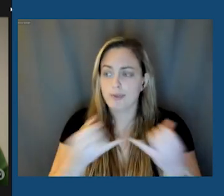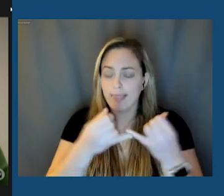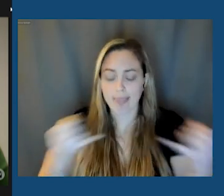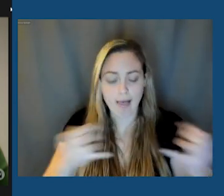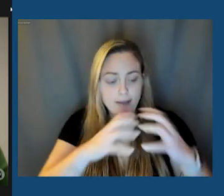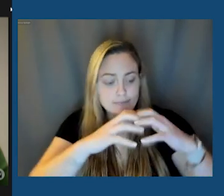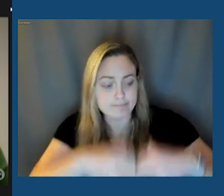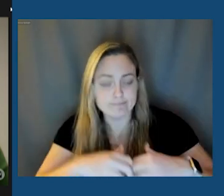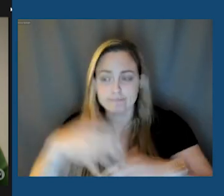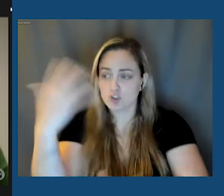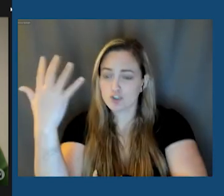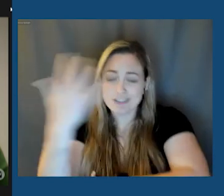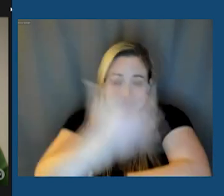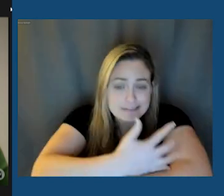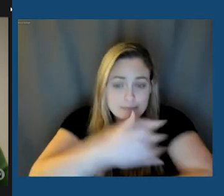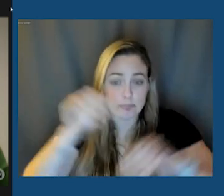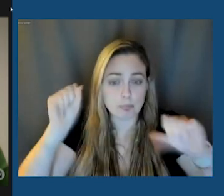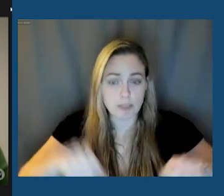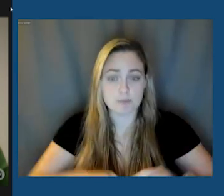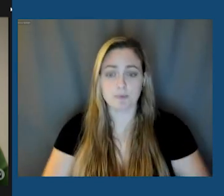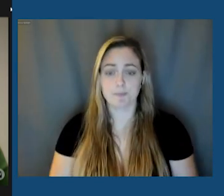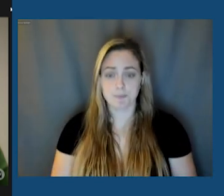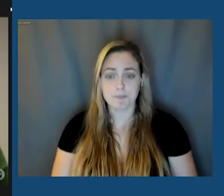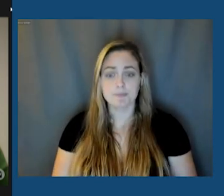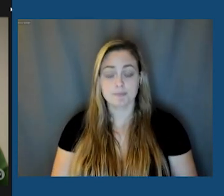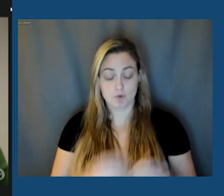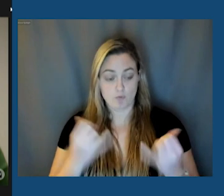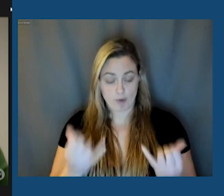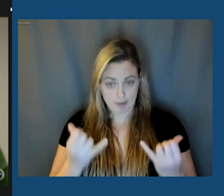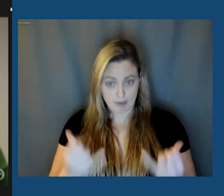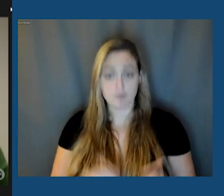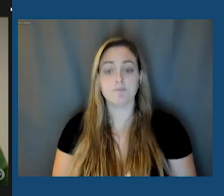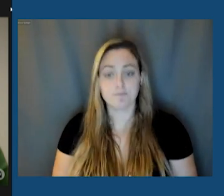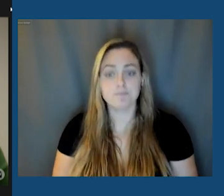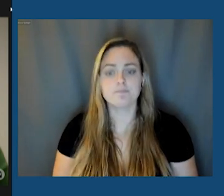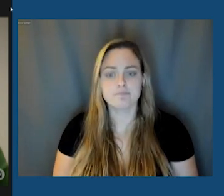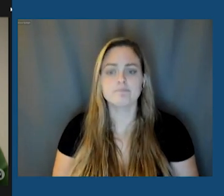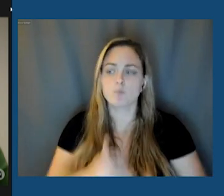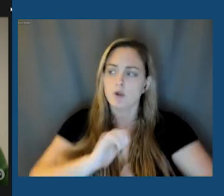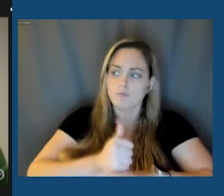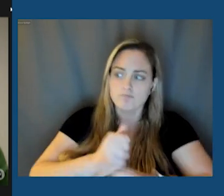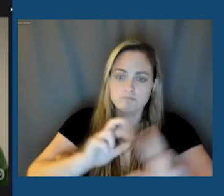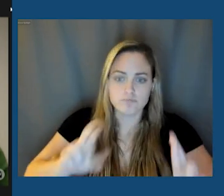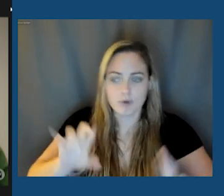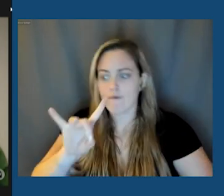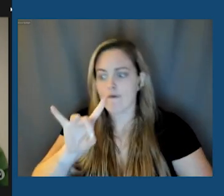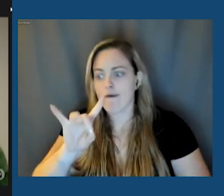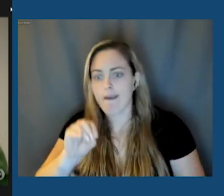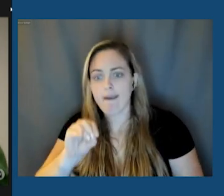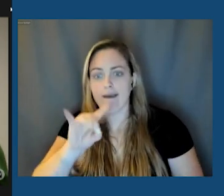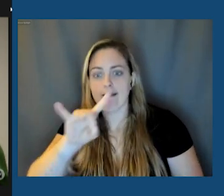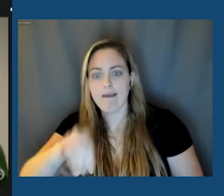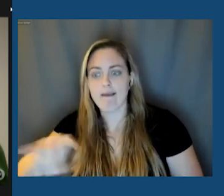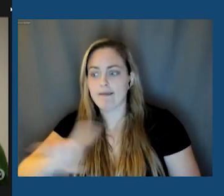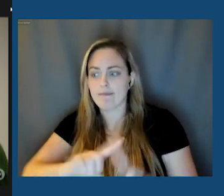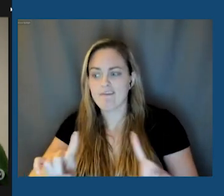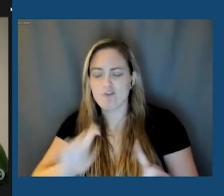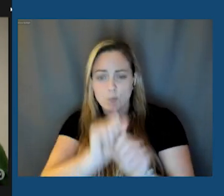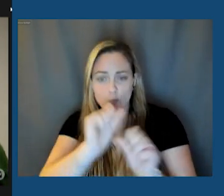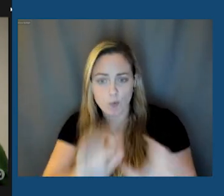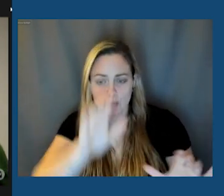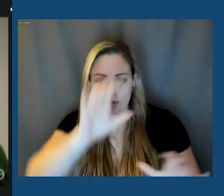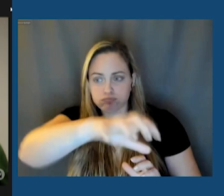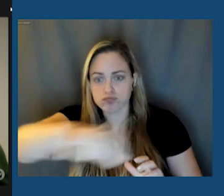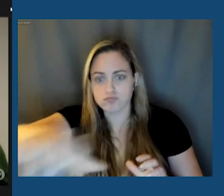fall from the wind. And that's why right now we are pre-positioning over 8,800 utility workers and